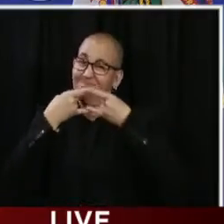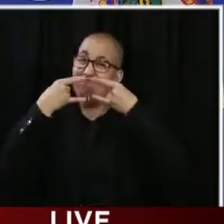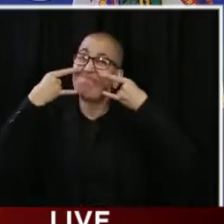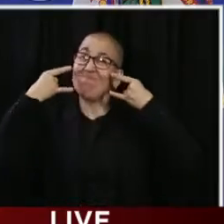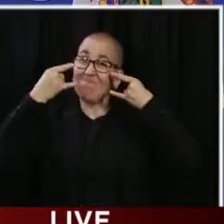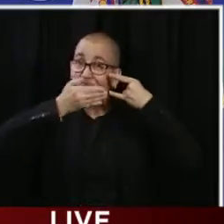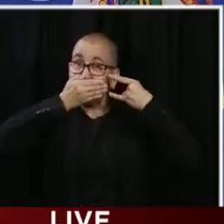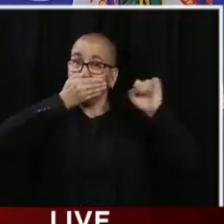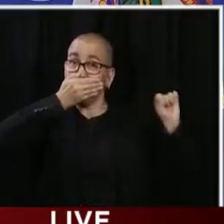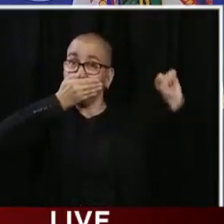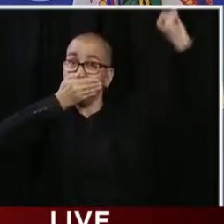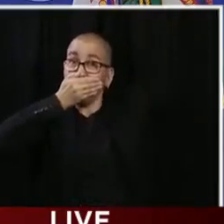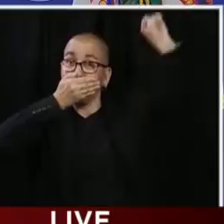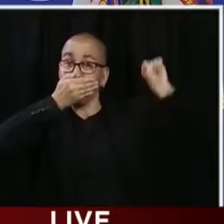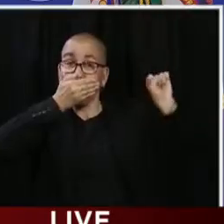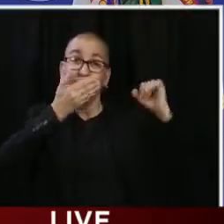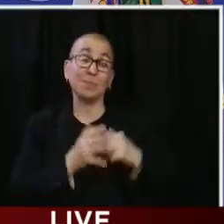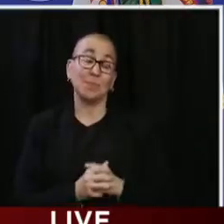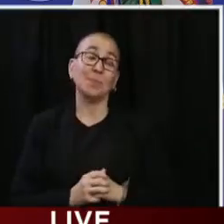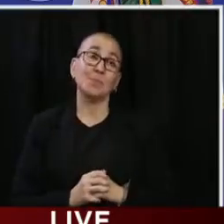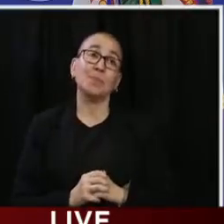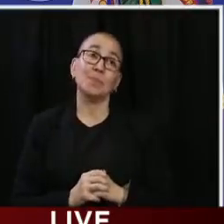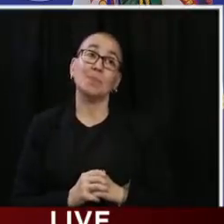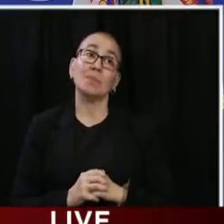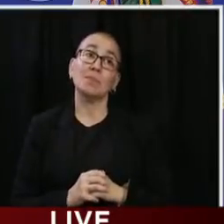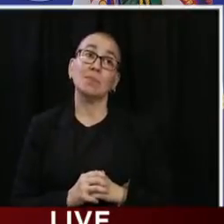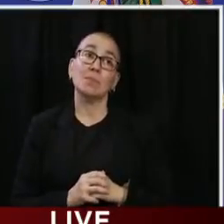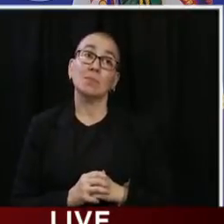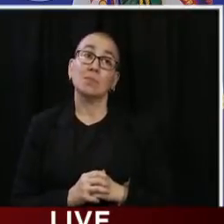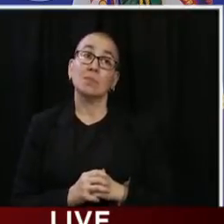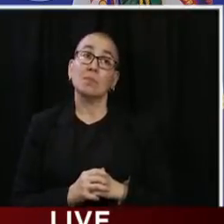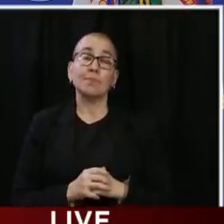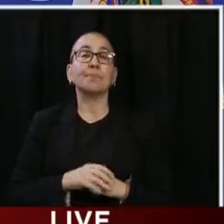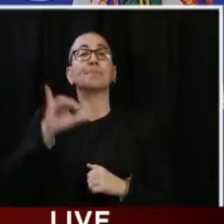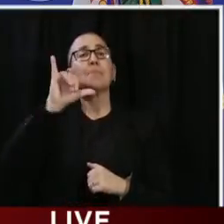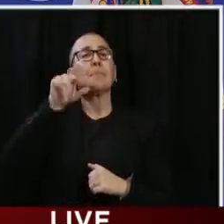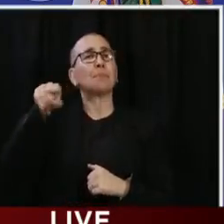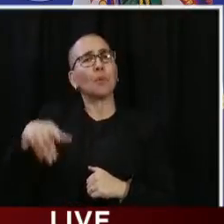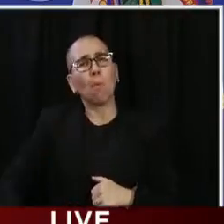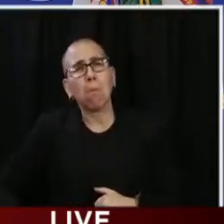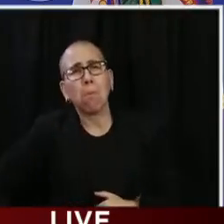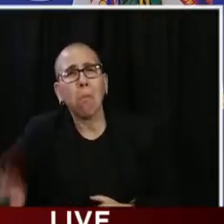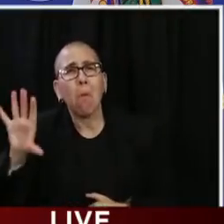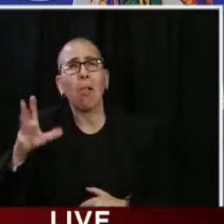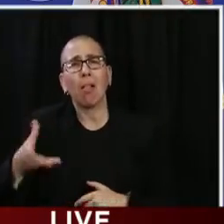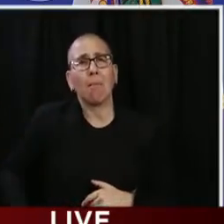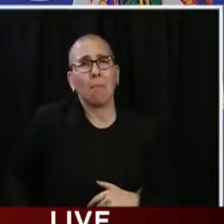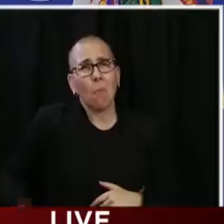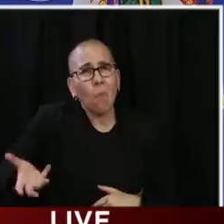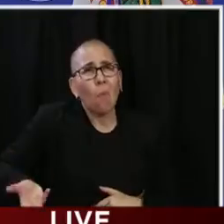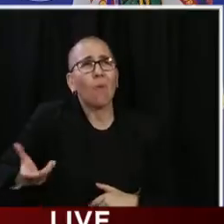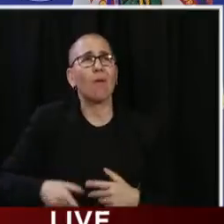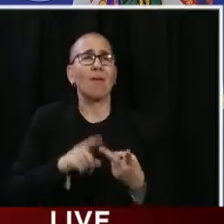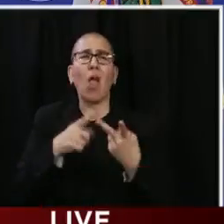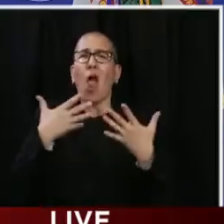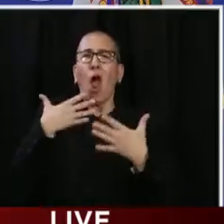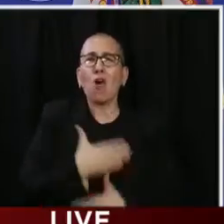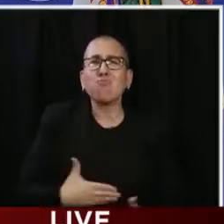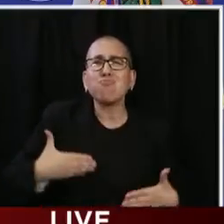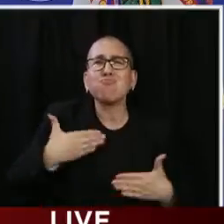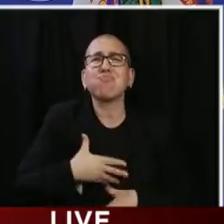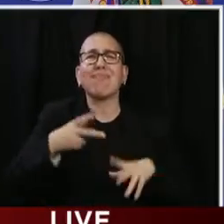phase as well. Social distancing, again, 25% capacity, max of 250. And then we'll look at masks